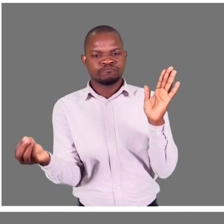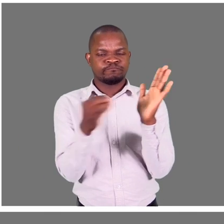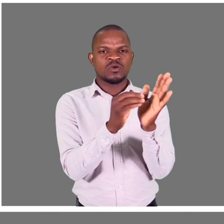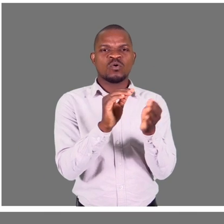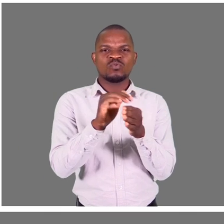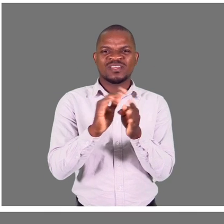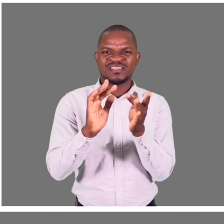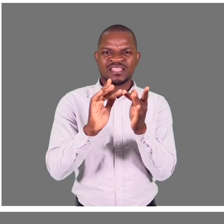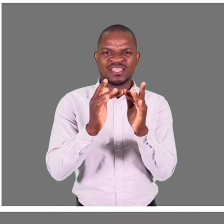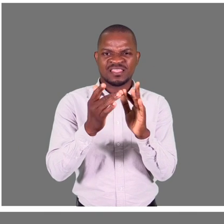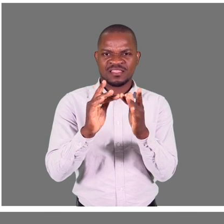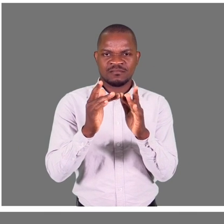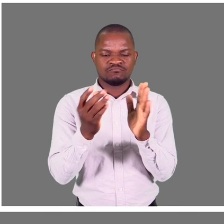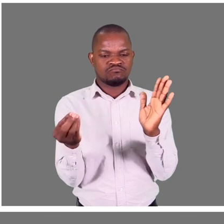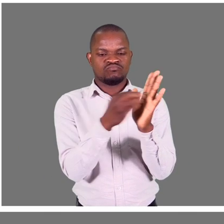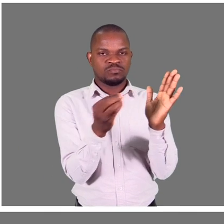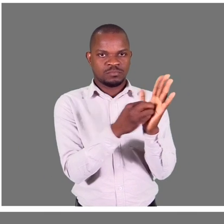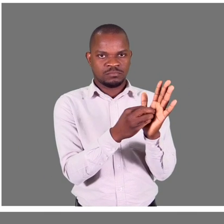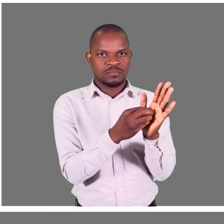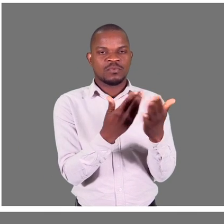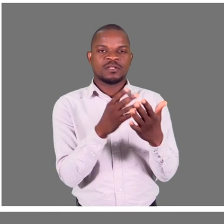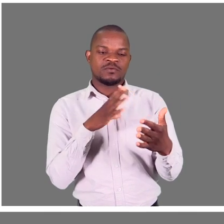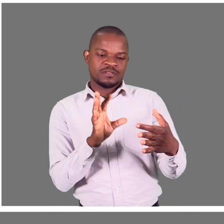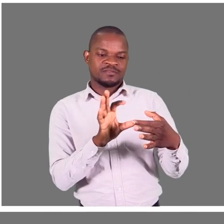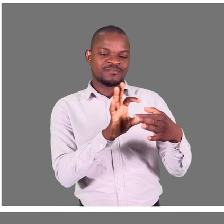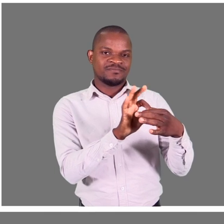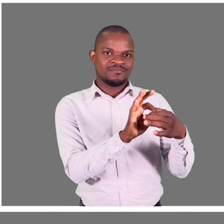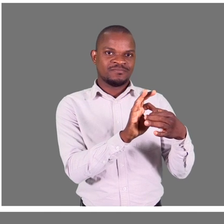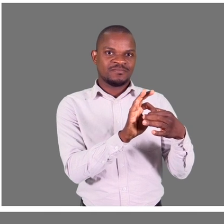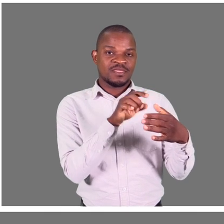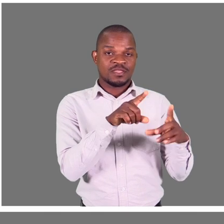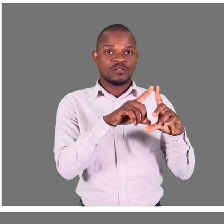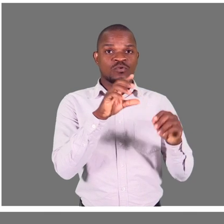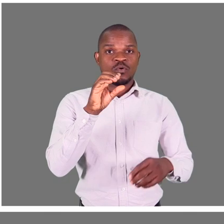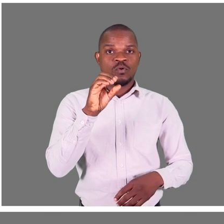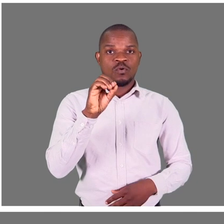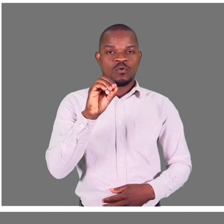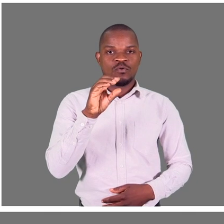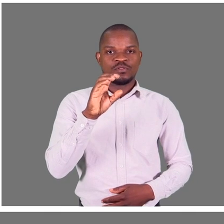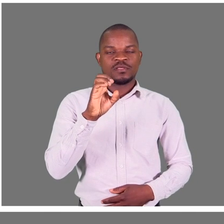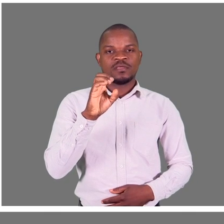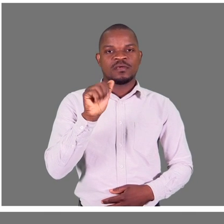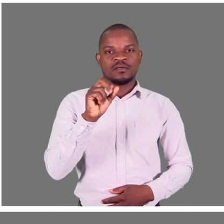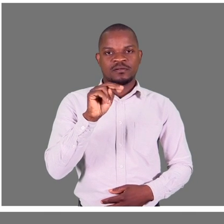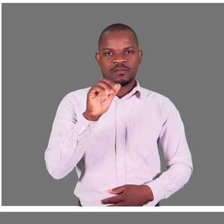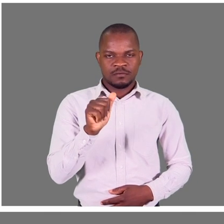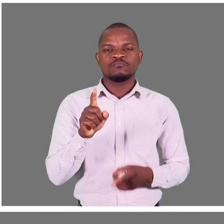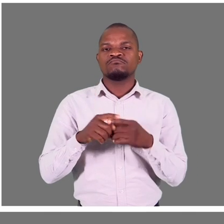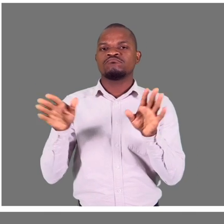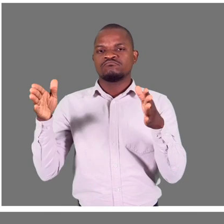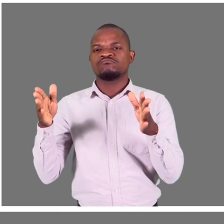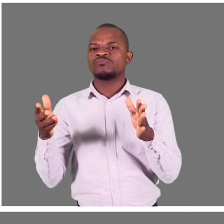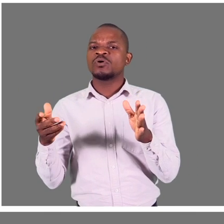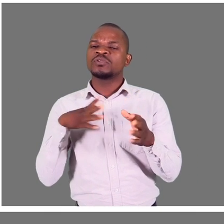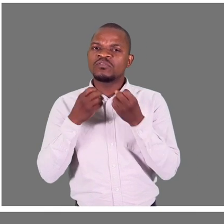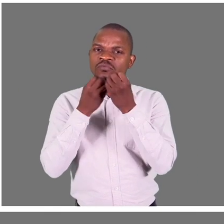certain companies to register. So there is a interaction between Oceania and